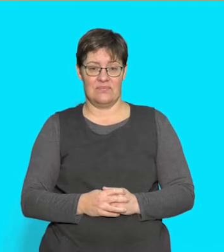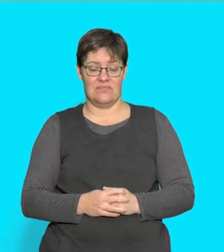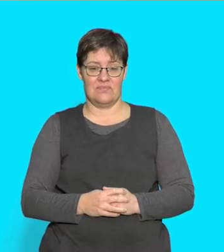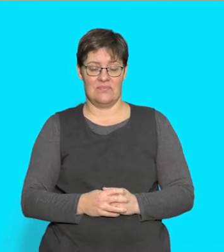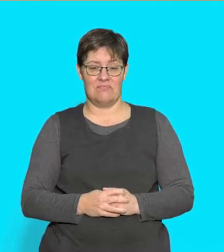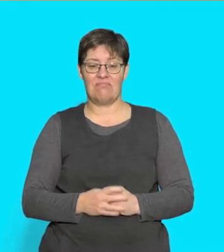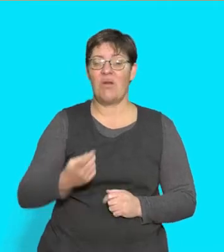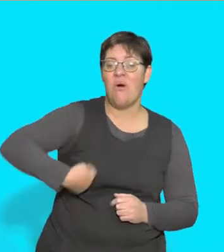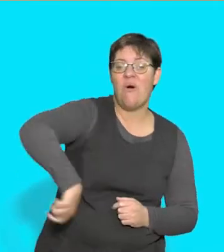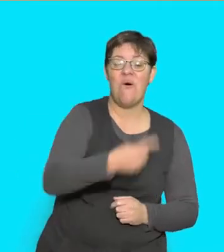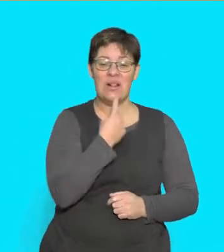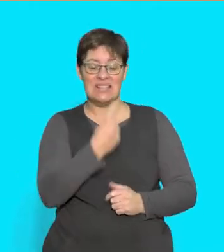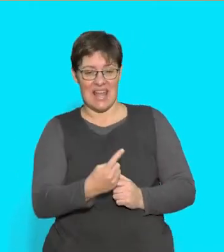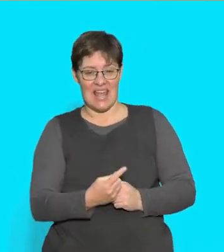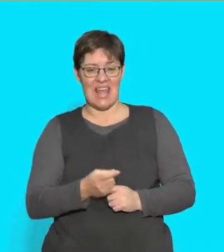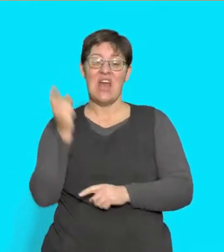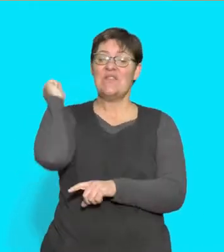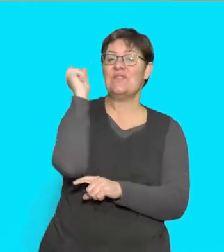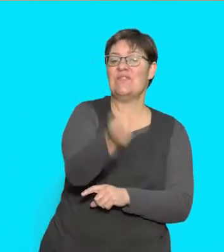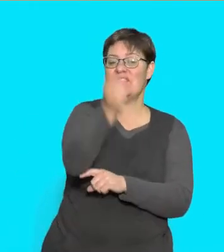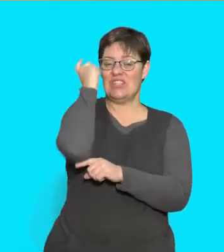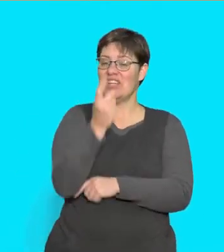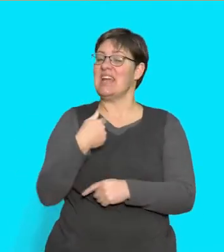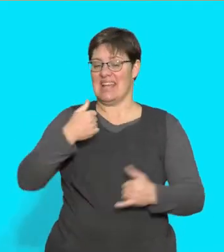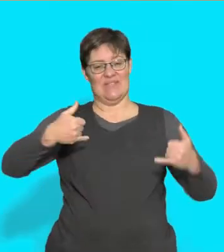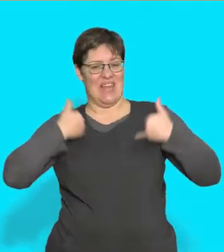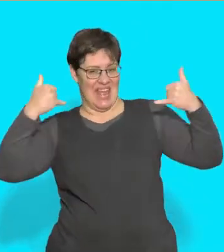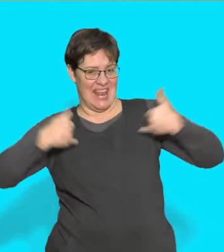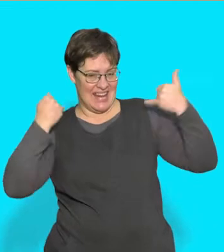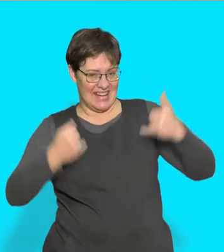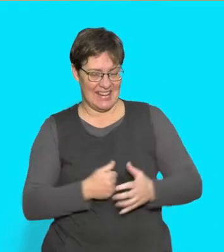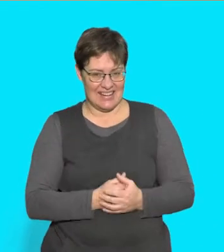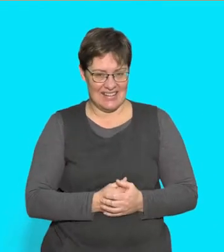Let's all say, fishing is fun.